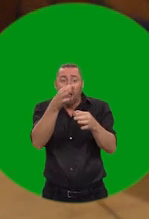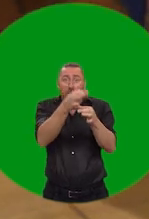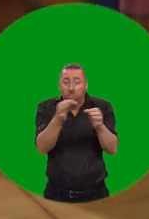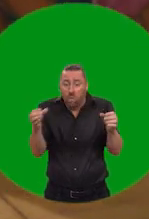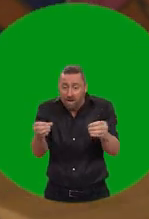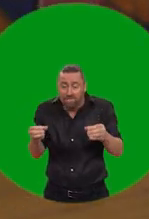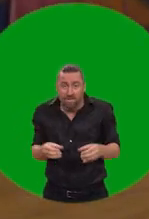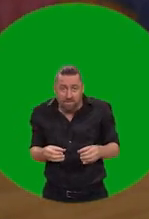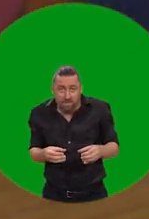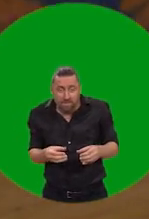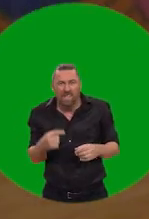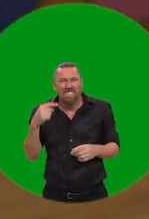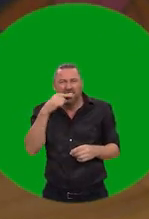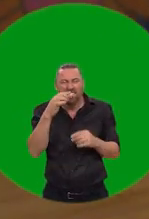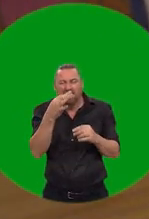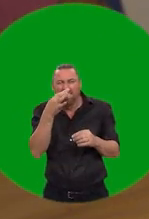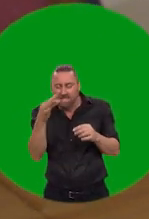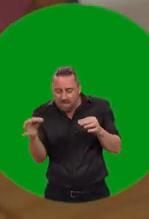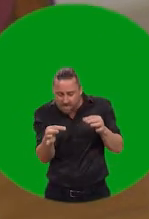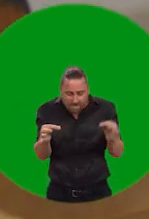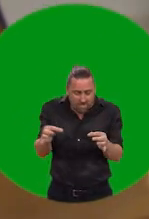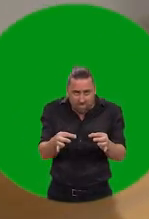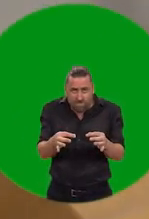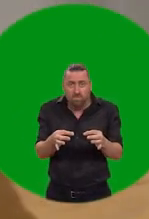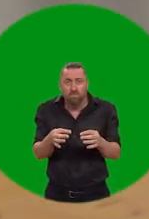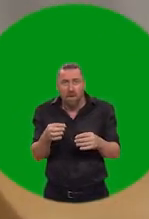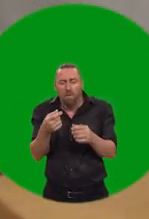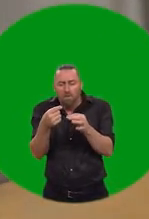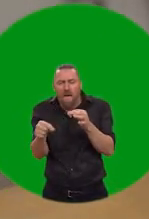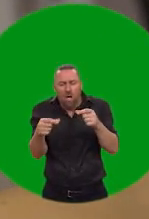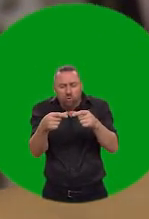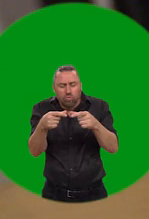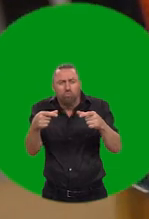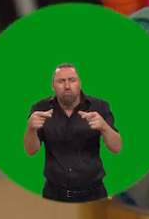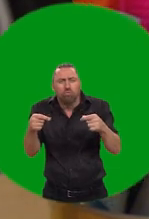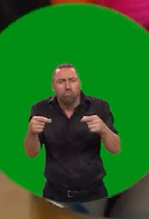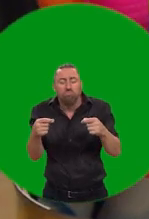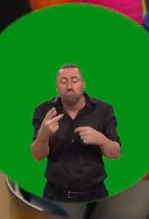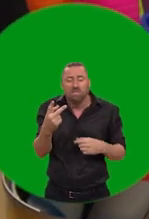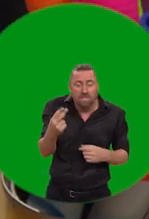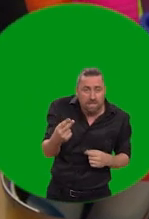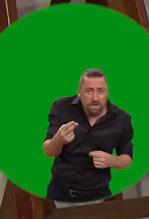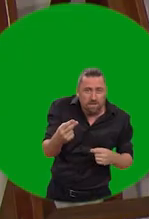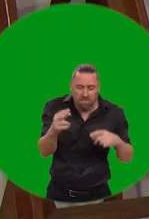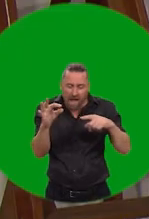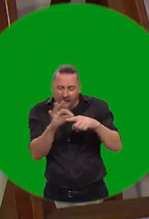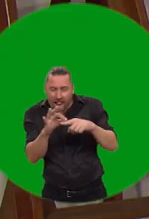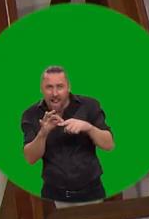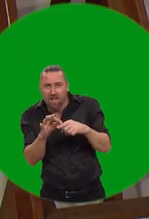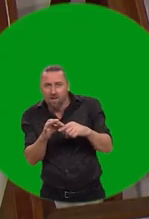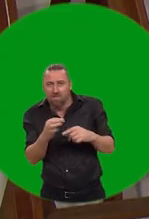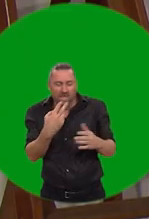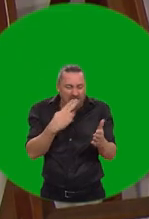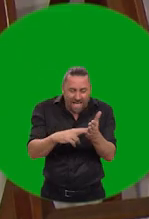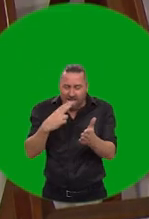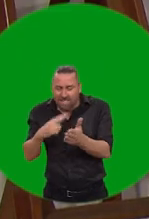some skewers or toothpicks, a matchbox, scissors, and plenty of colourful pens and stickers to decorate. Now, we're going to take